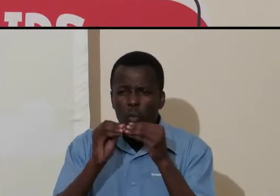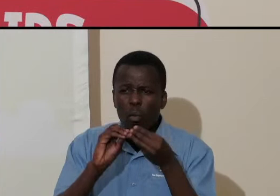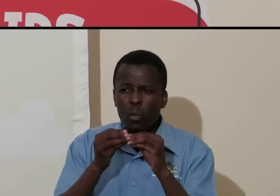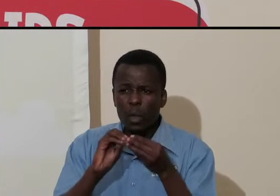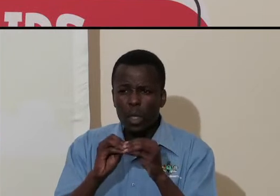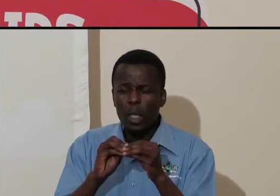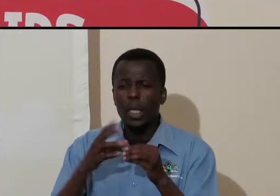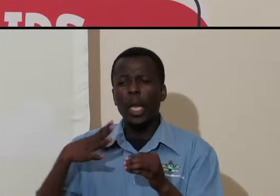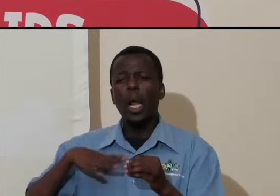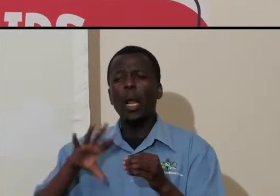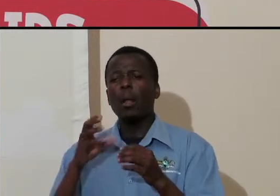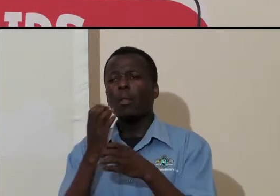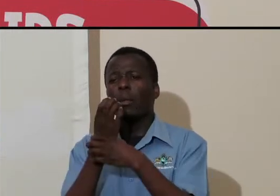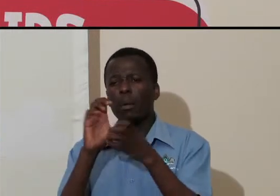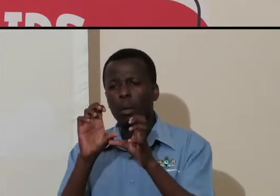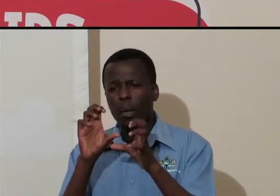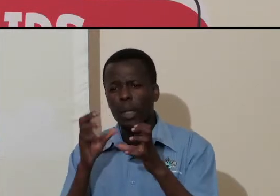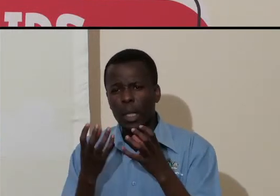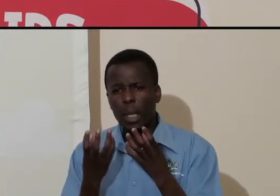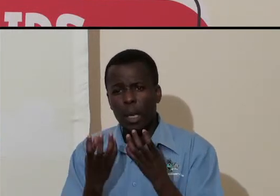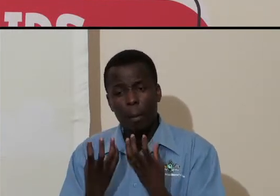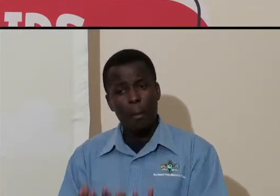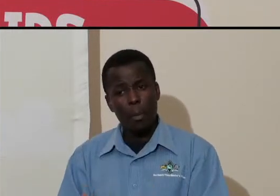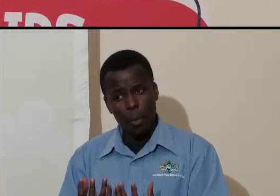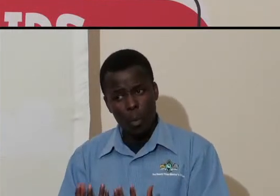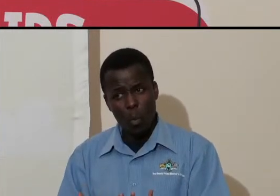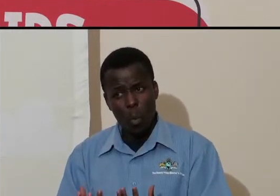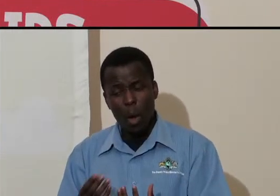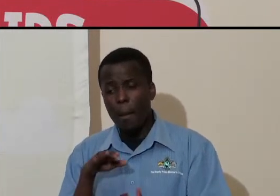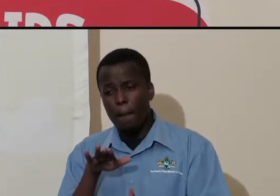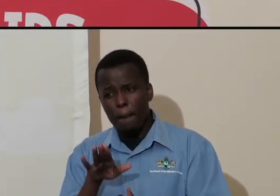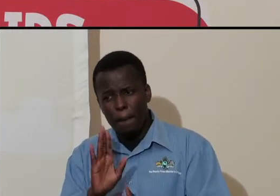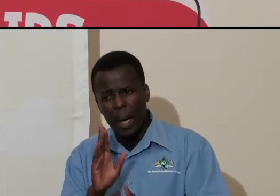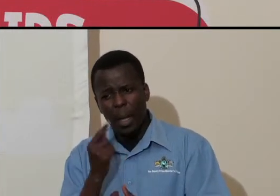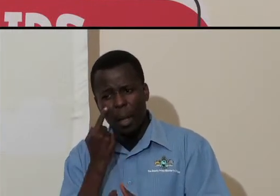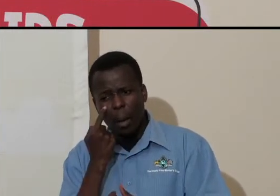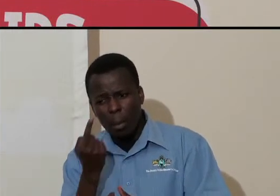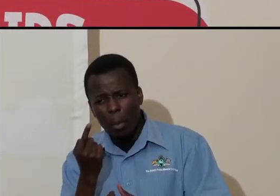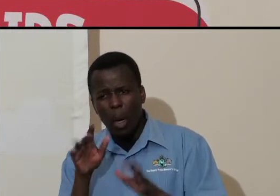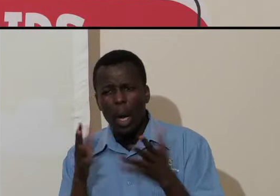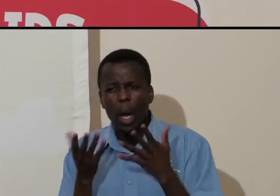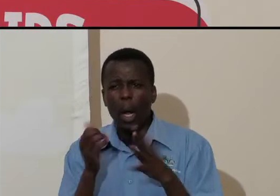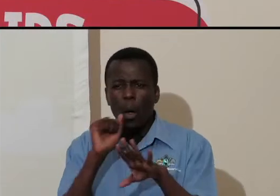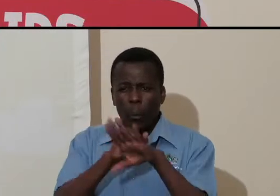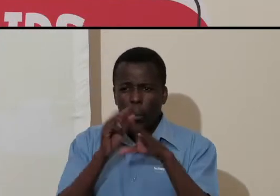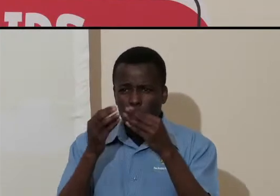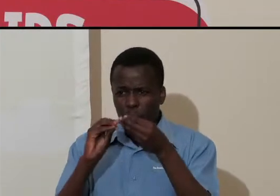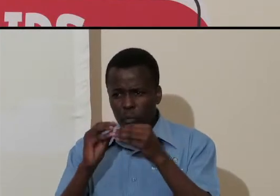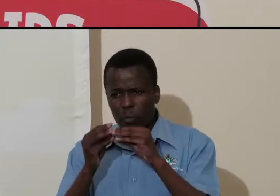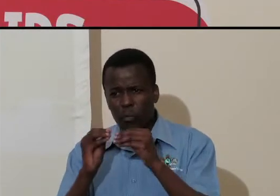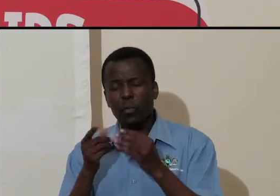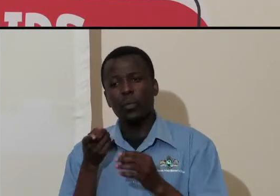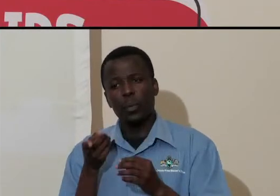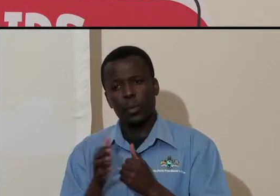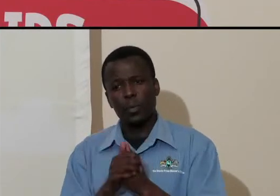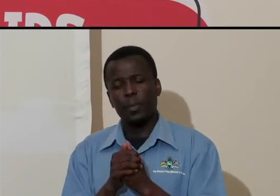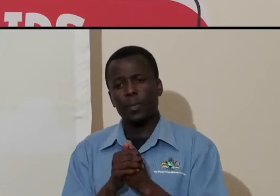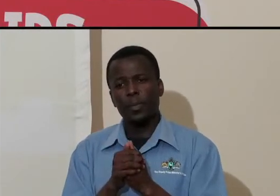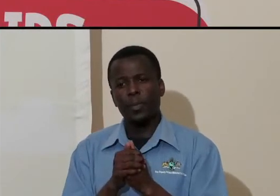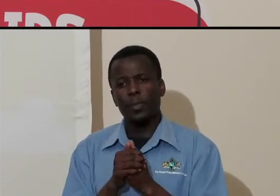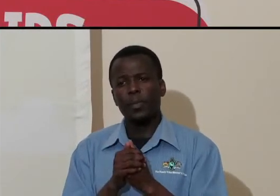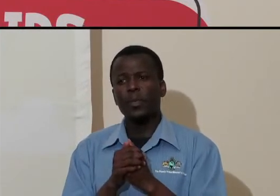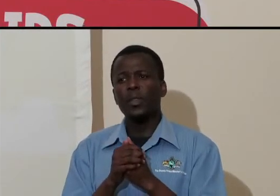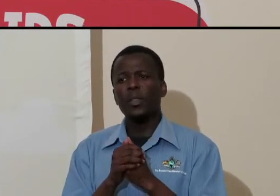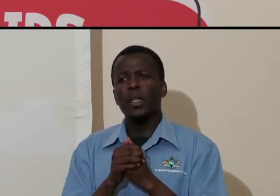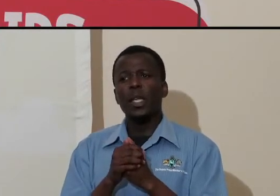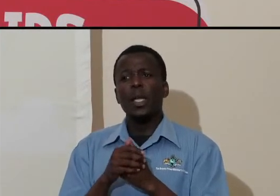countries. Program Director, this pivotal moment for the global AIDS response comes